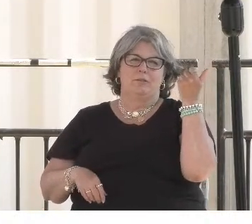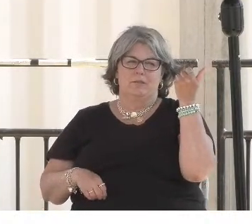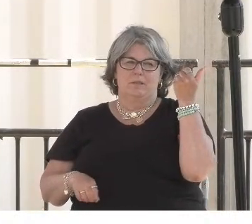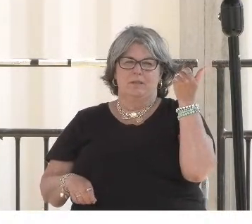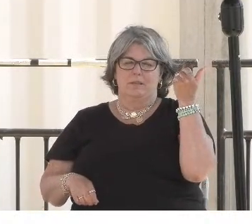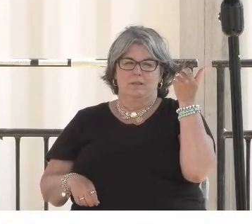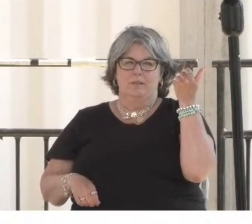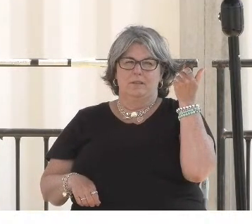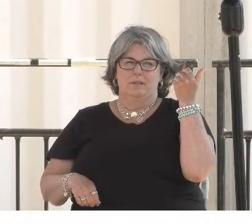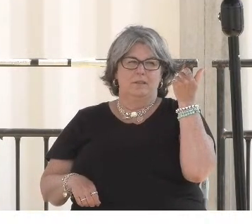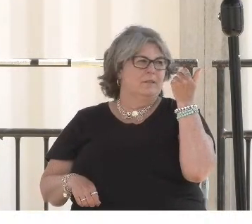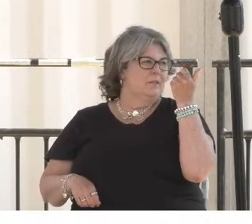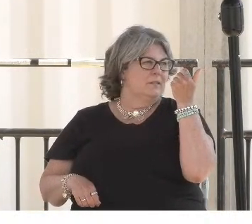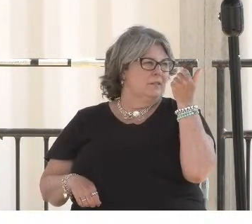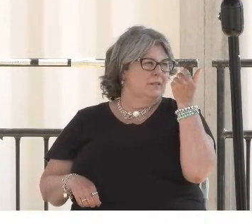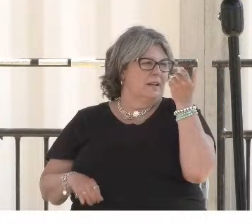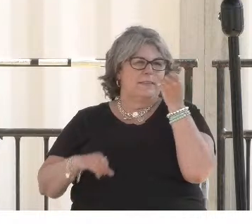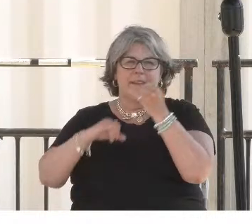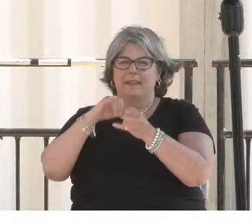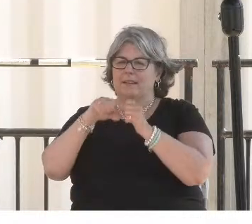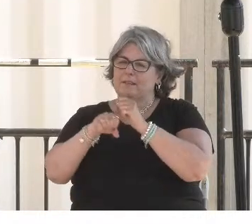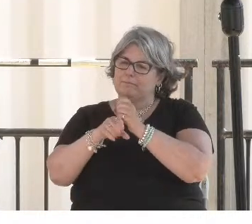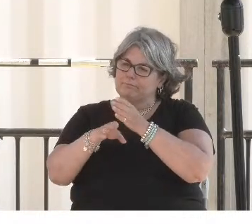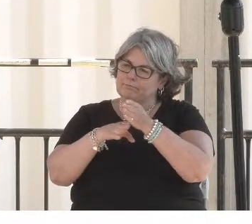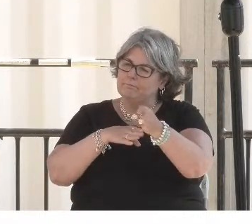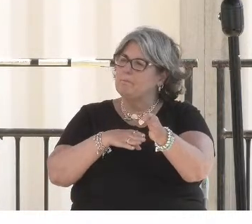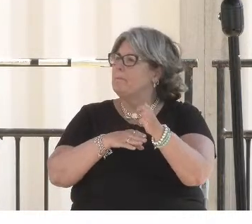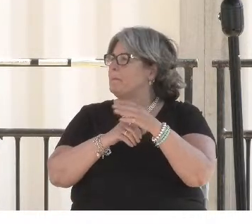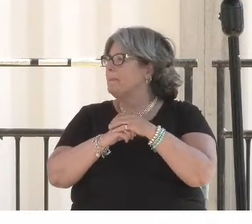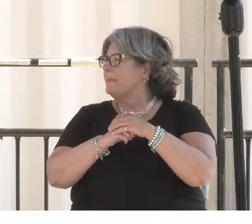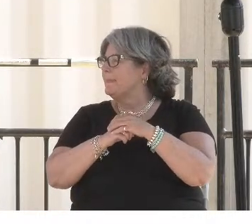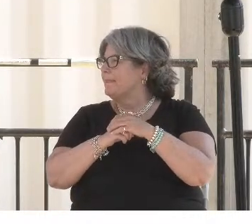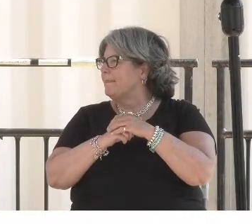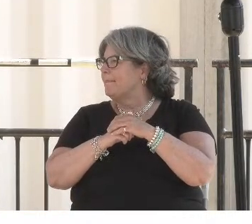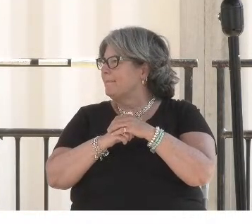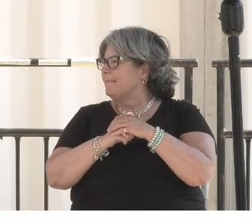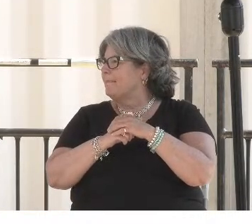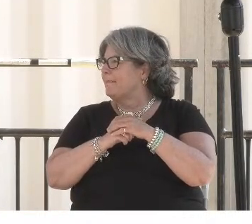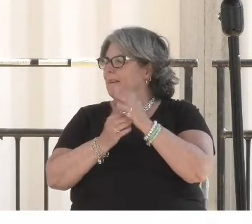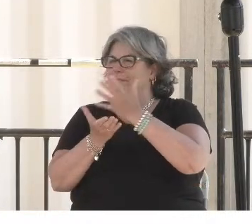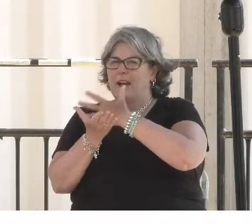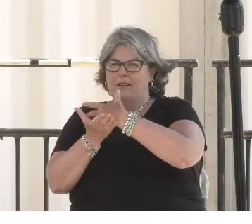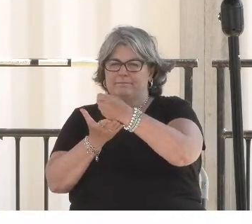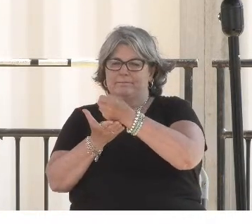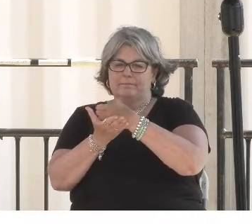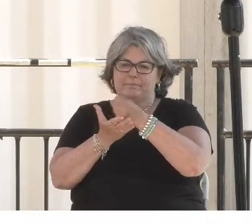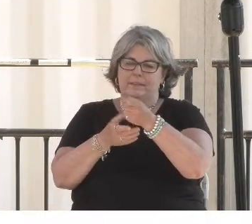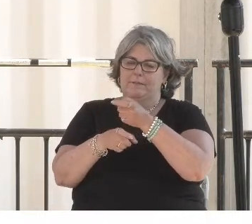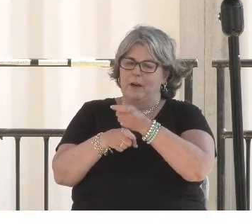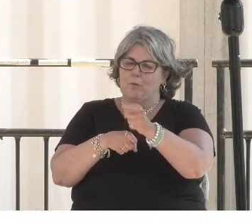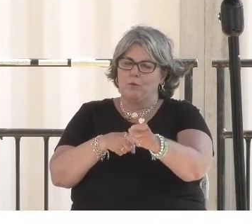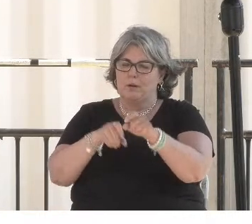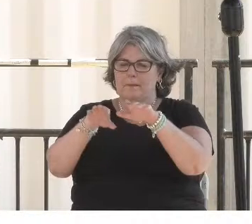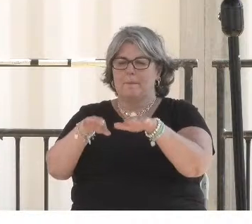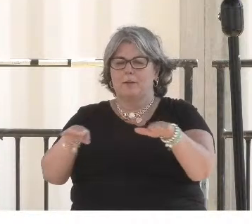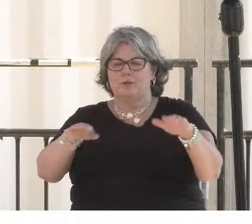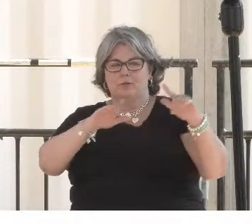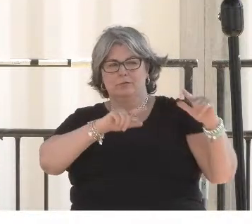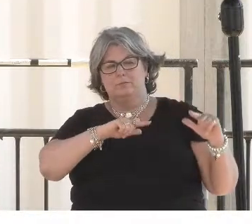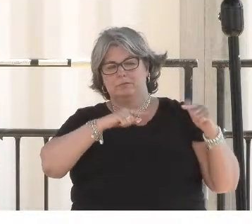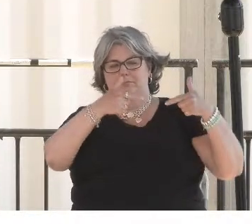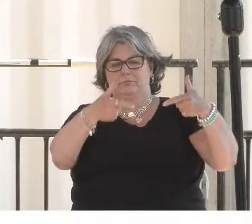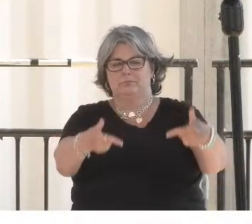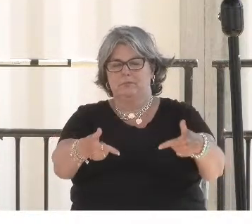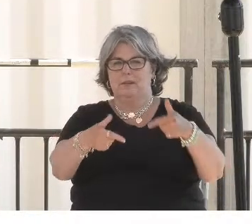I'm at the end of my career. Because if I deplete everything, if I ruin this land, what do my kids have to farm? What do